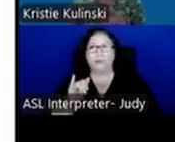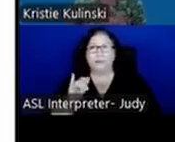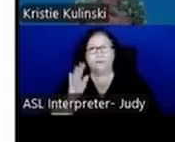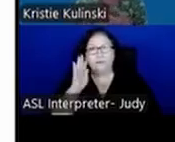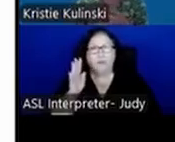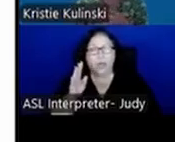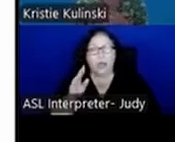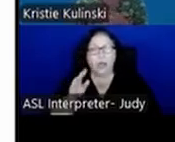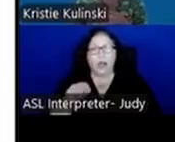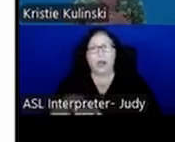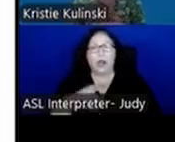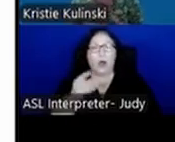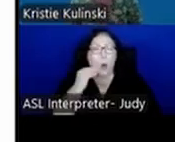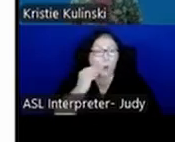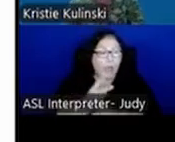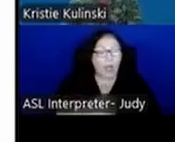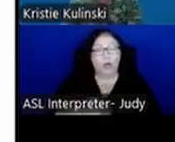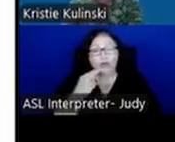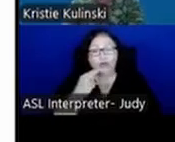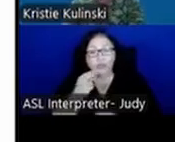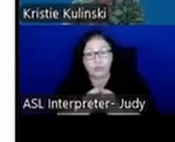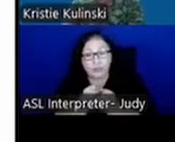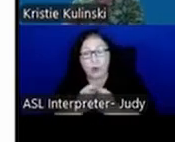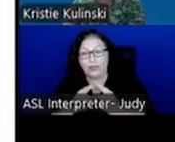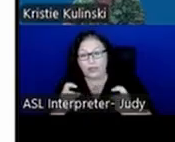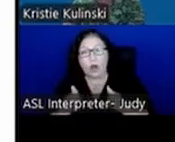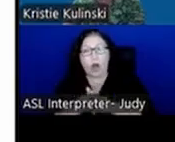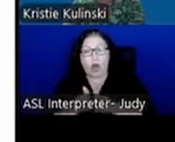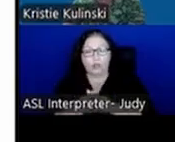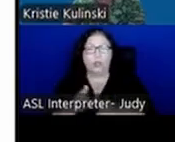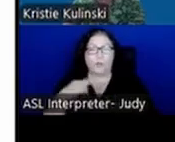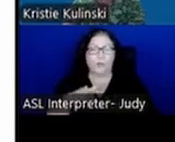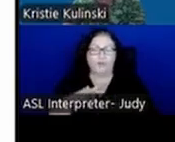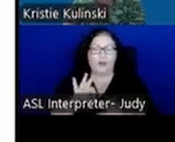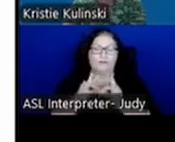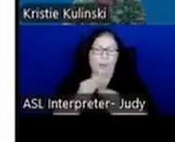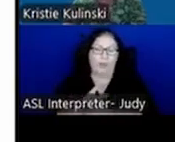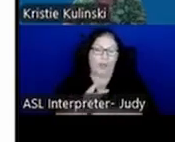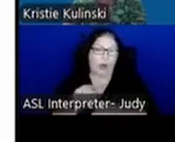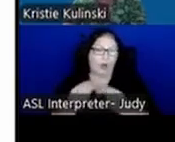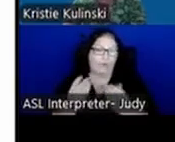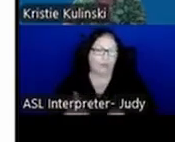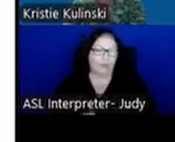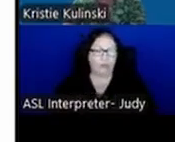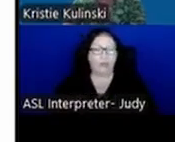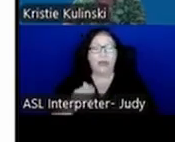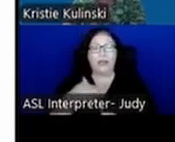care, nutrition supports, et cetera, are also benefiting family caregivers. Next slide,